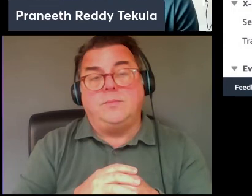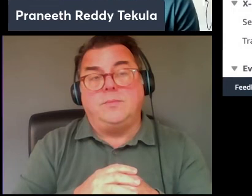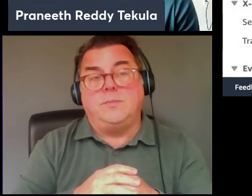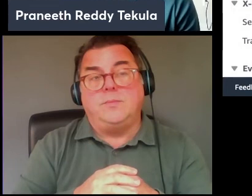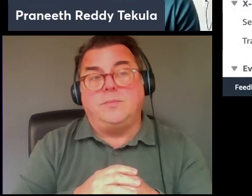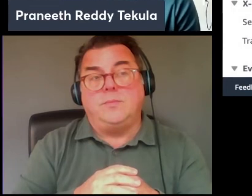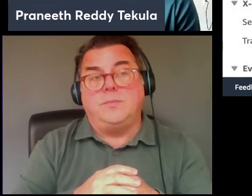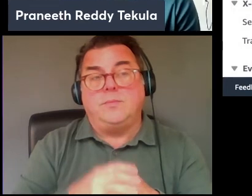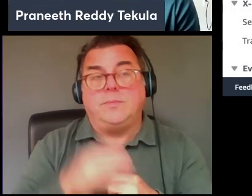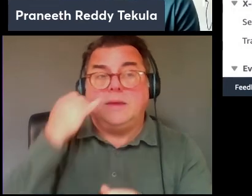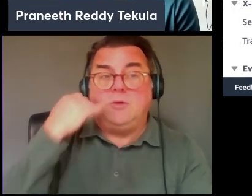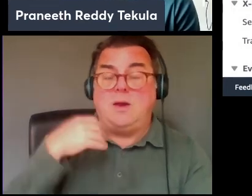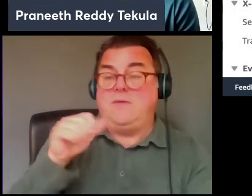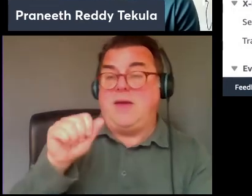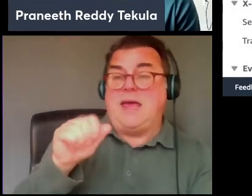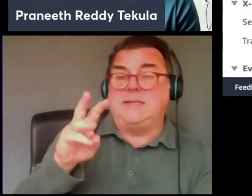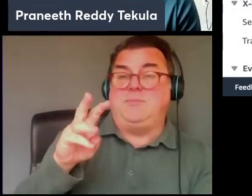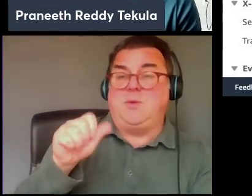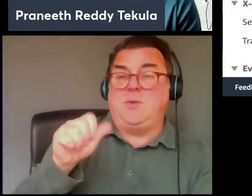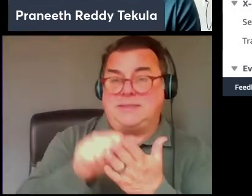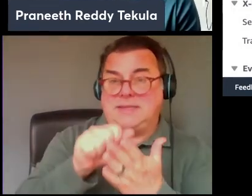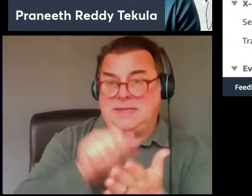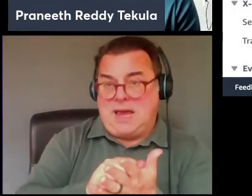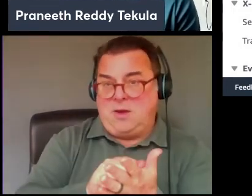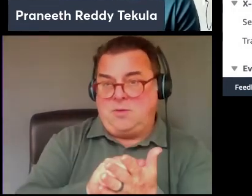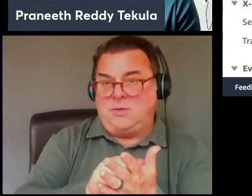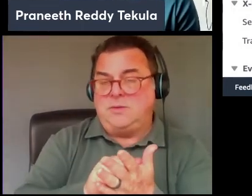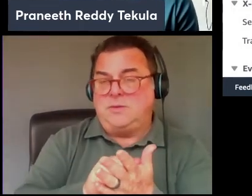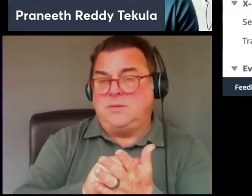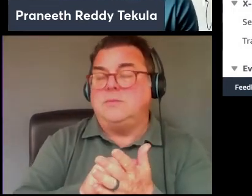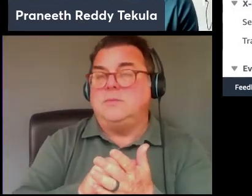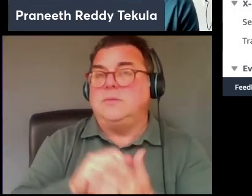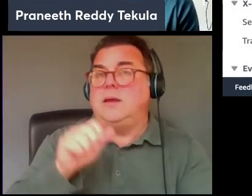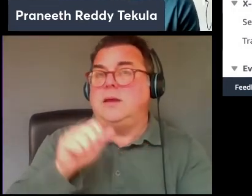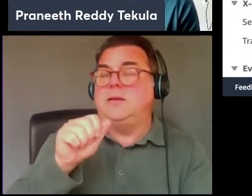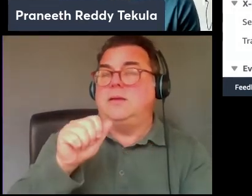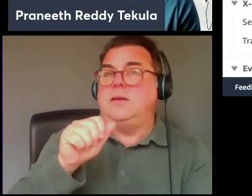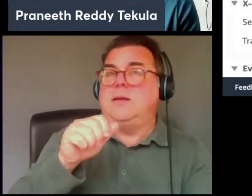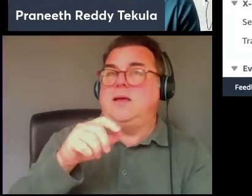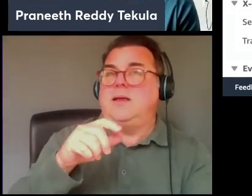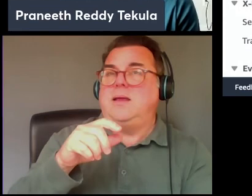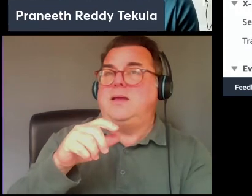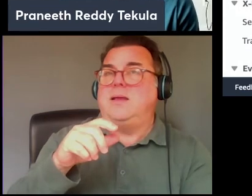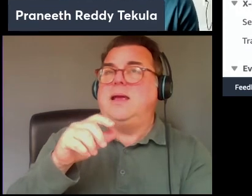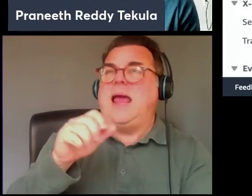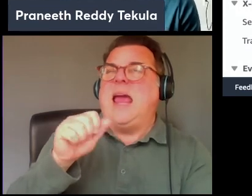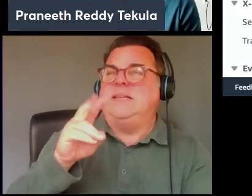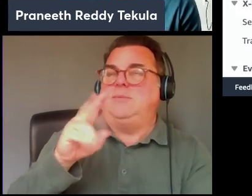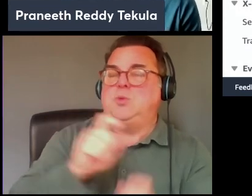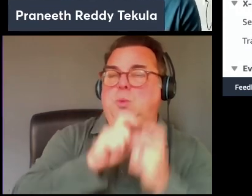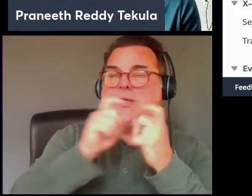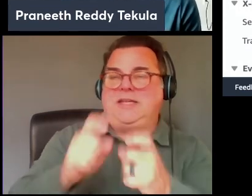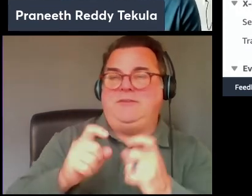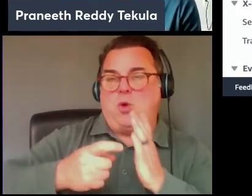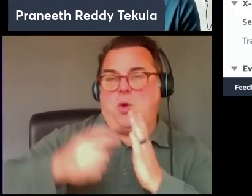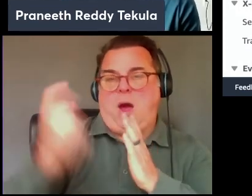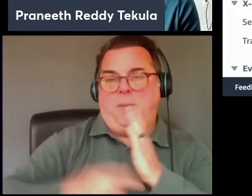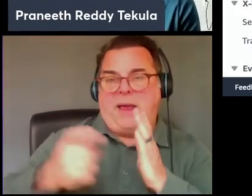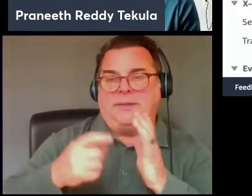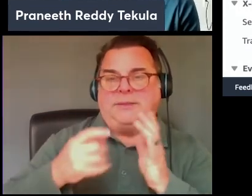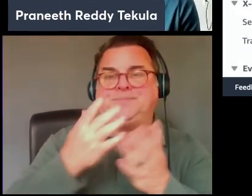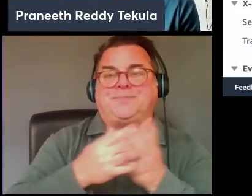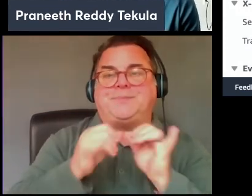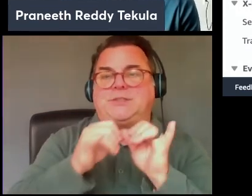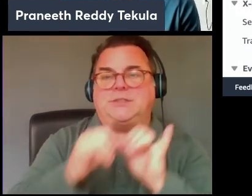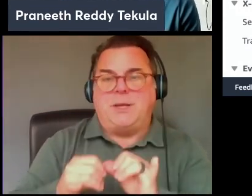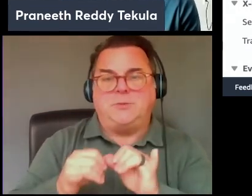AWS account and you provision a resource, by default, AWS gives you a set of metrics, and you don't have to pay for those default metrics.